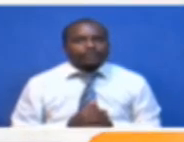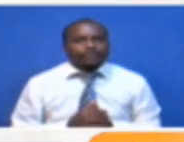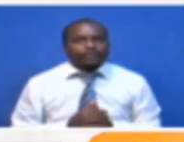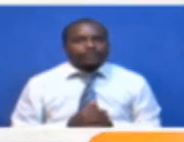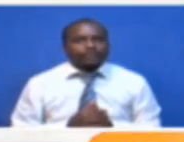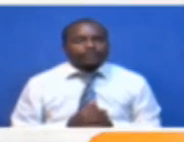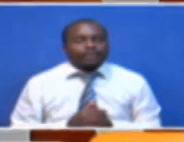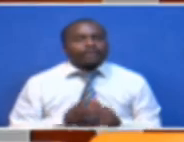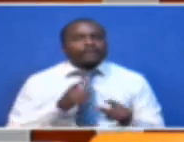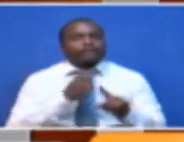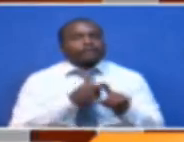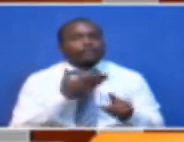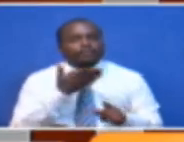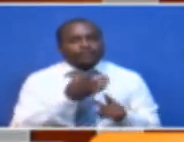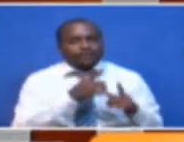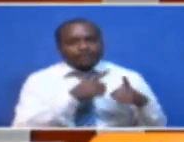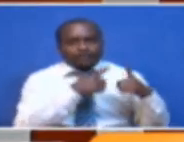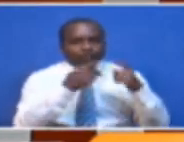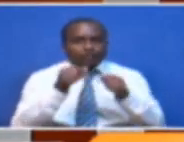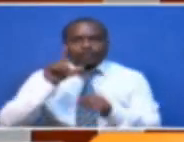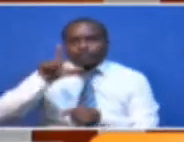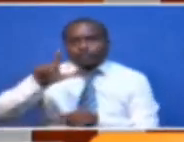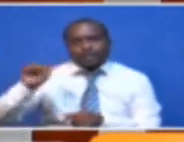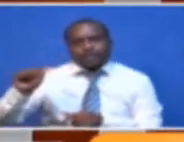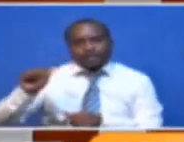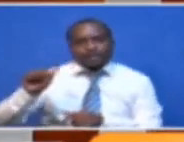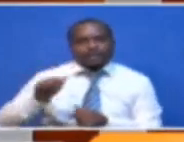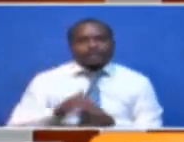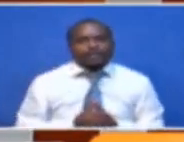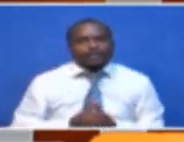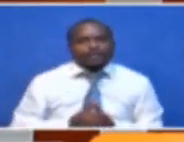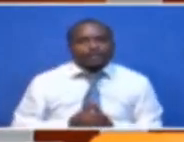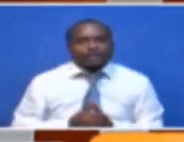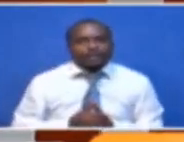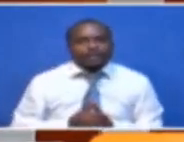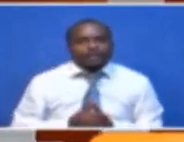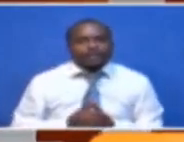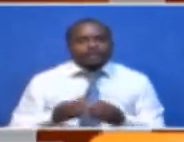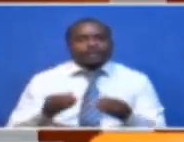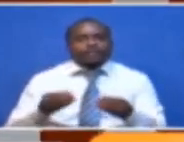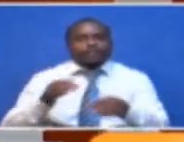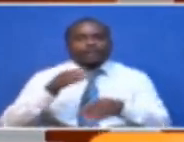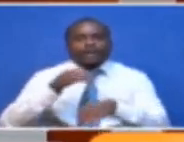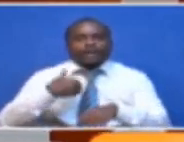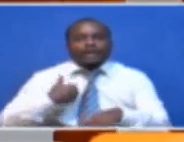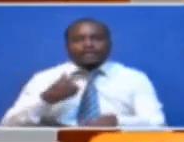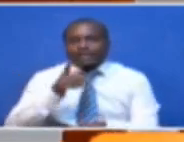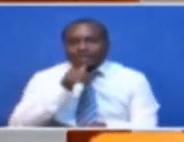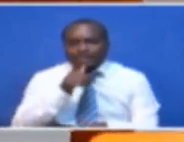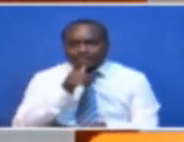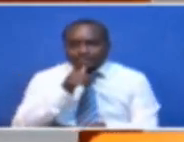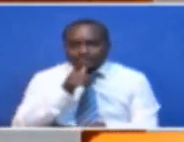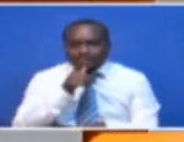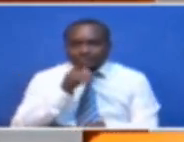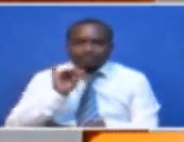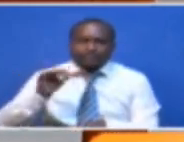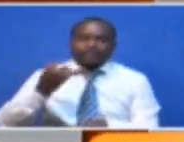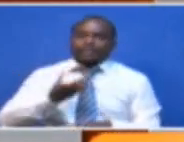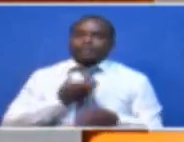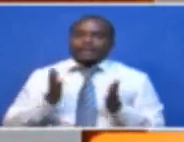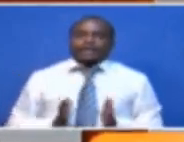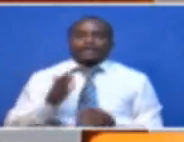there, we went to Los Angeles. Mm-hmm. We were given lunch by the then mayor of Los